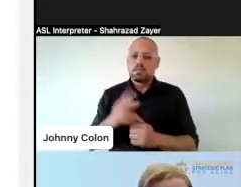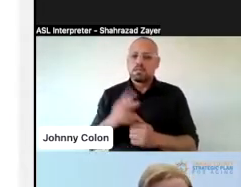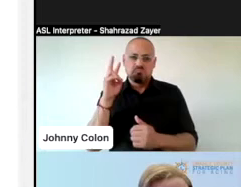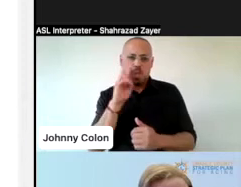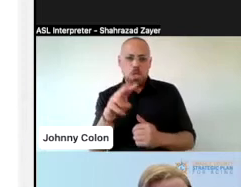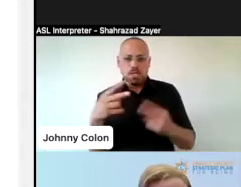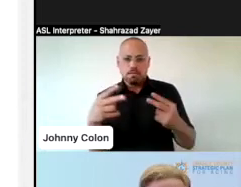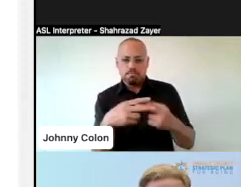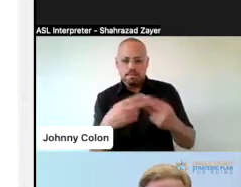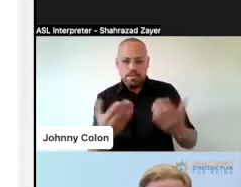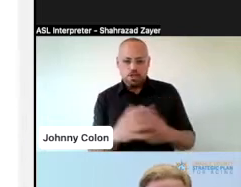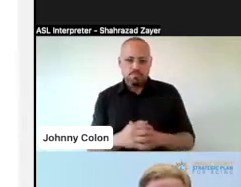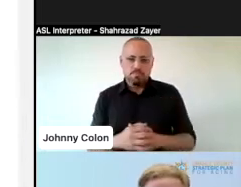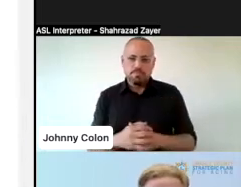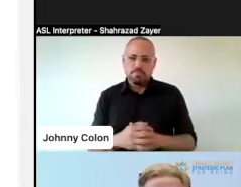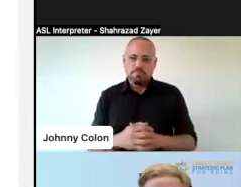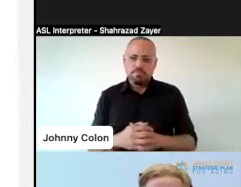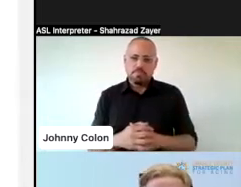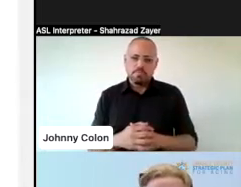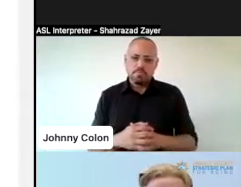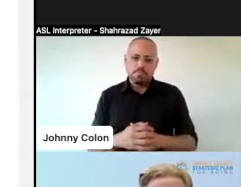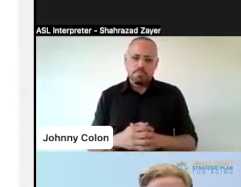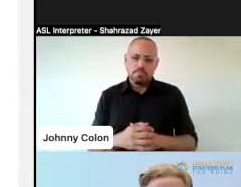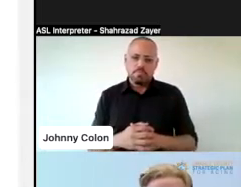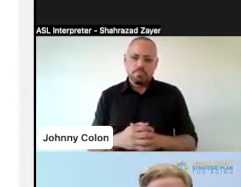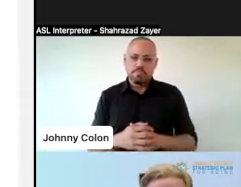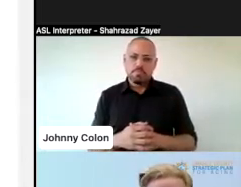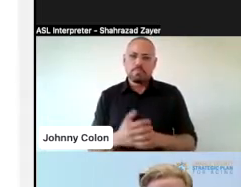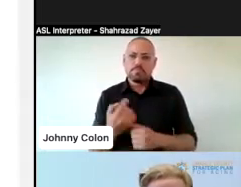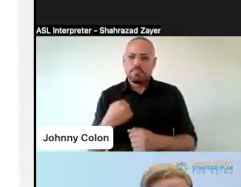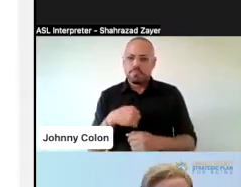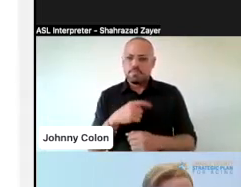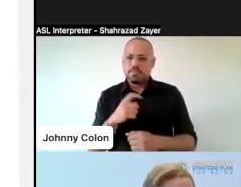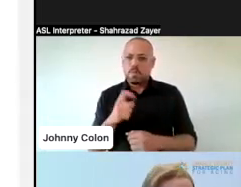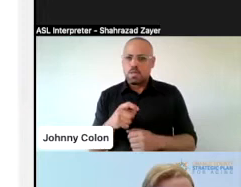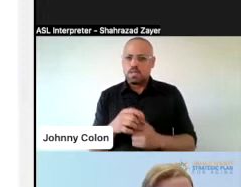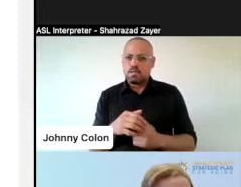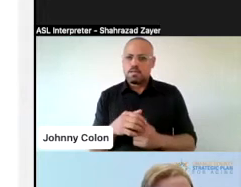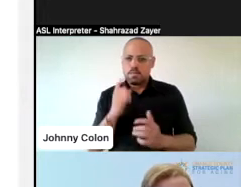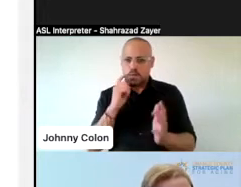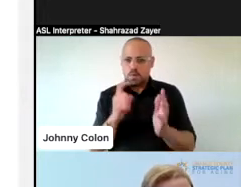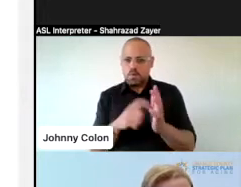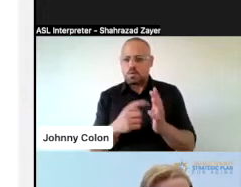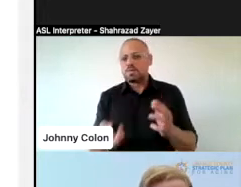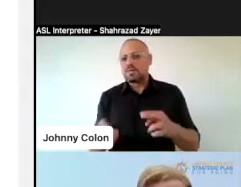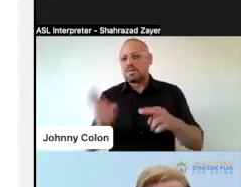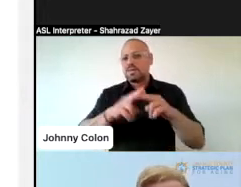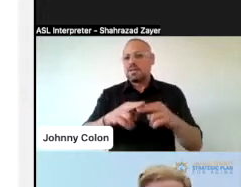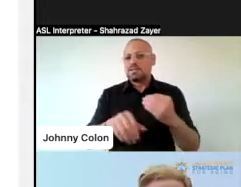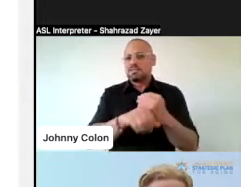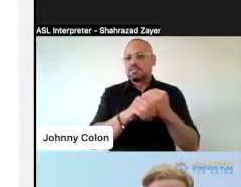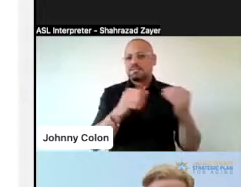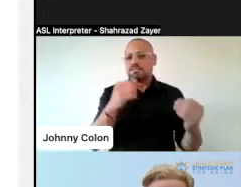here. They note how, among other things, that we need to enhance telehealth